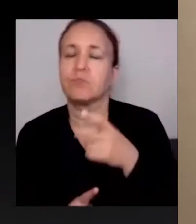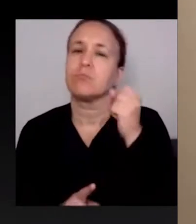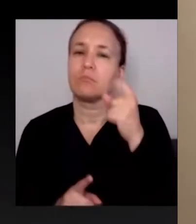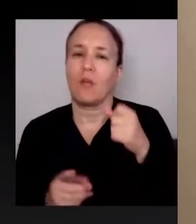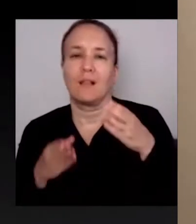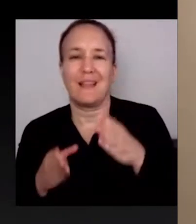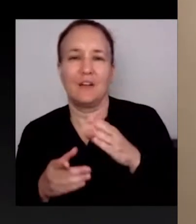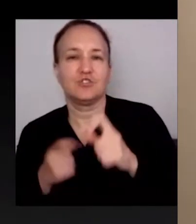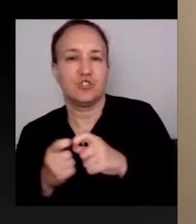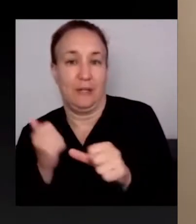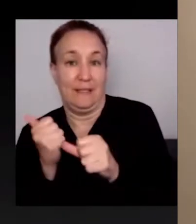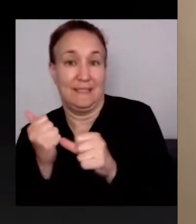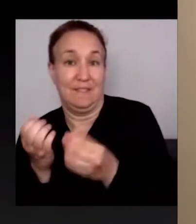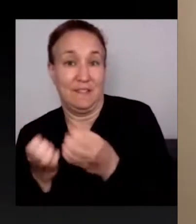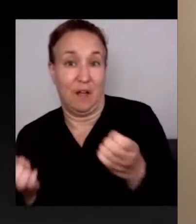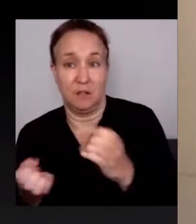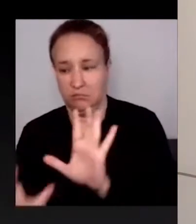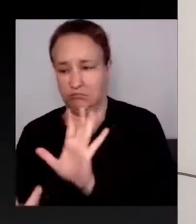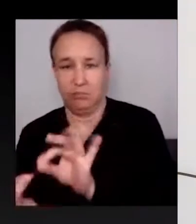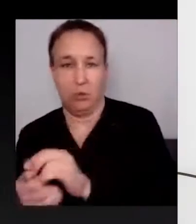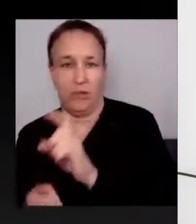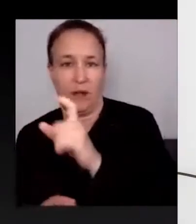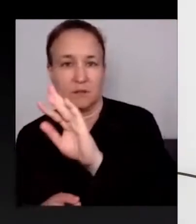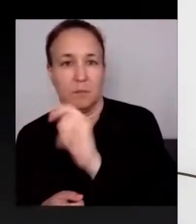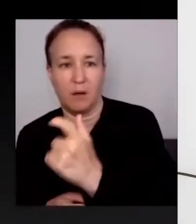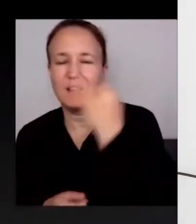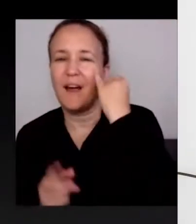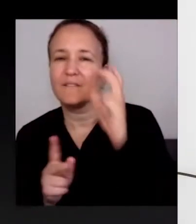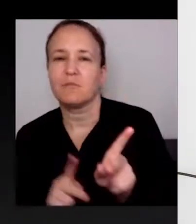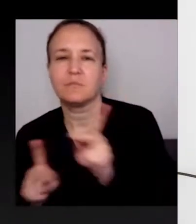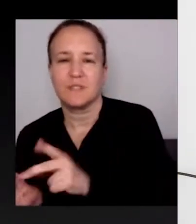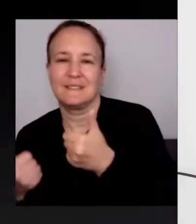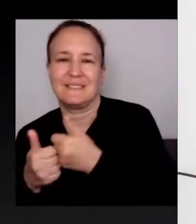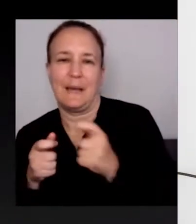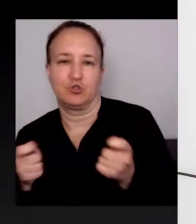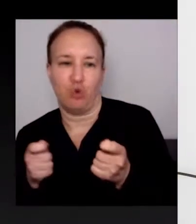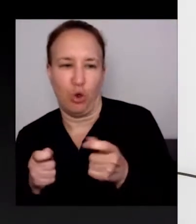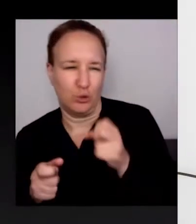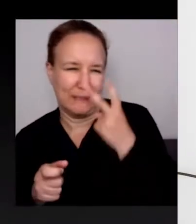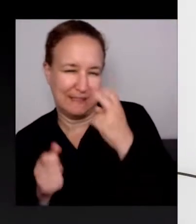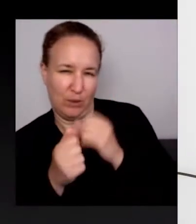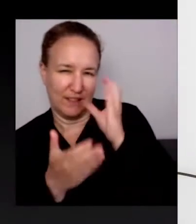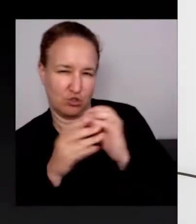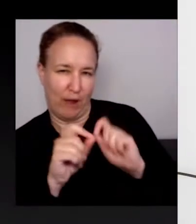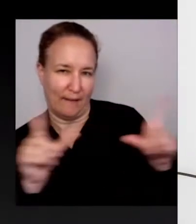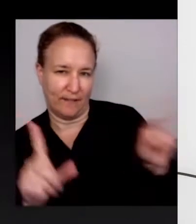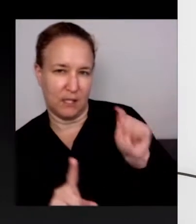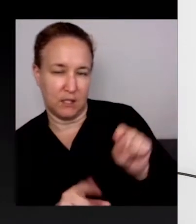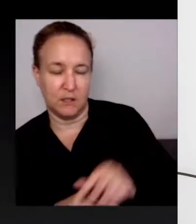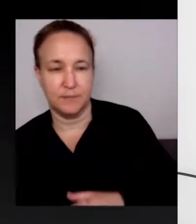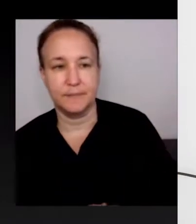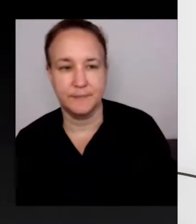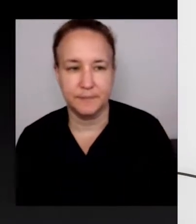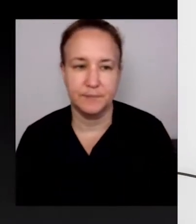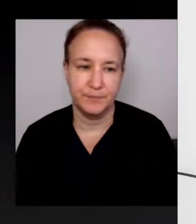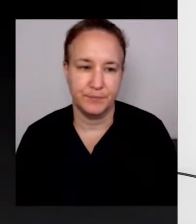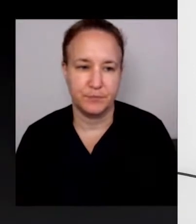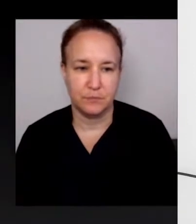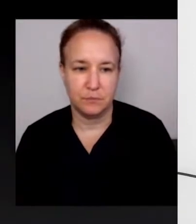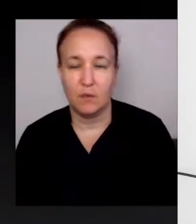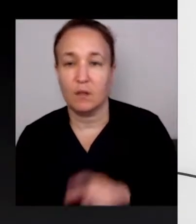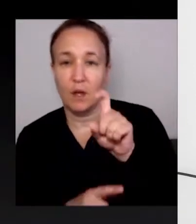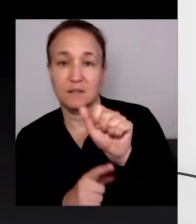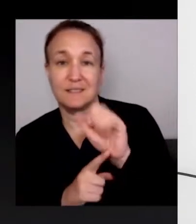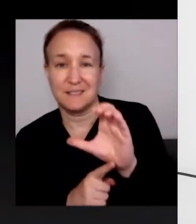assistive devices to connect to the Xbox as if they were a game controller, as you can see in this graphic. If the XAC was your first